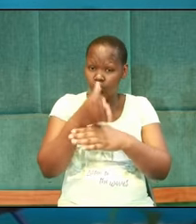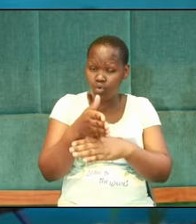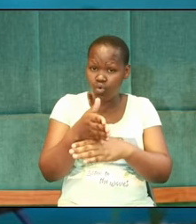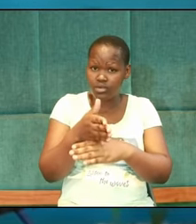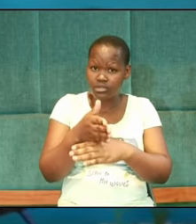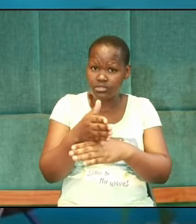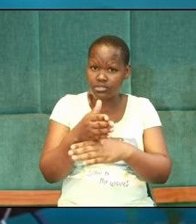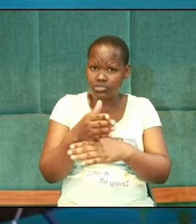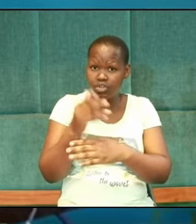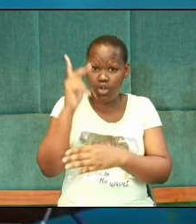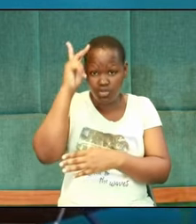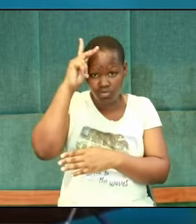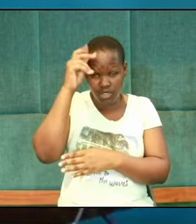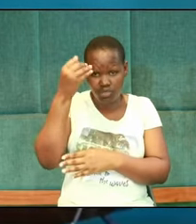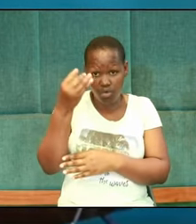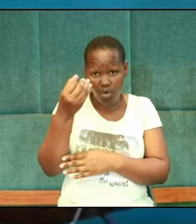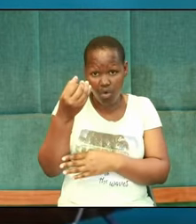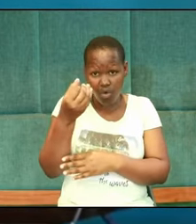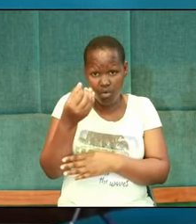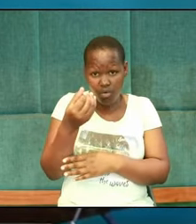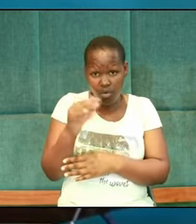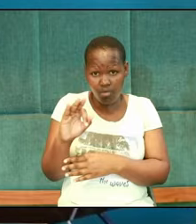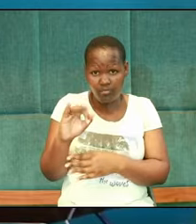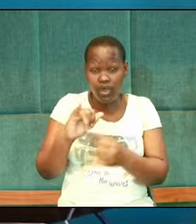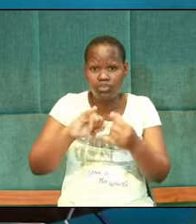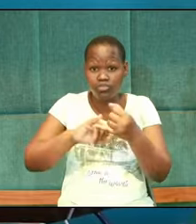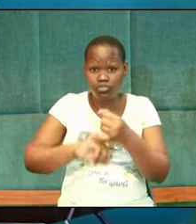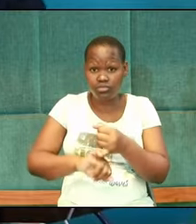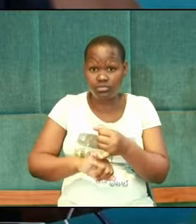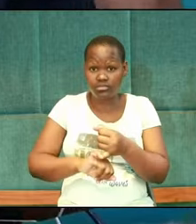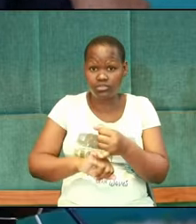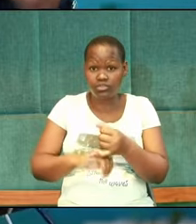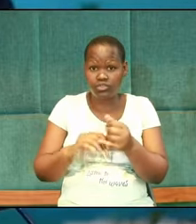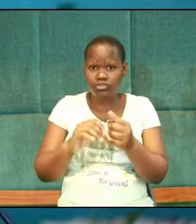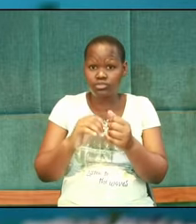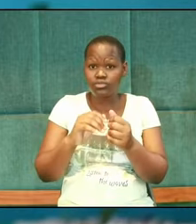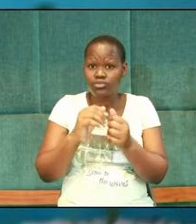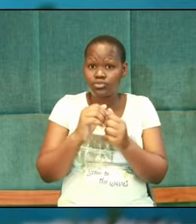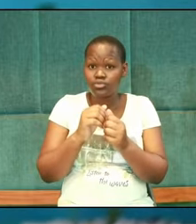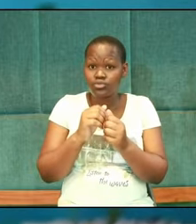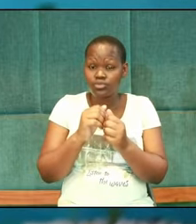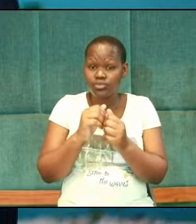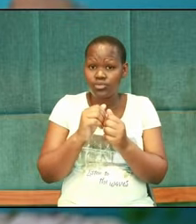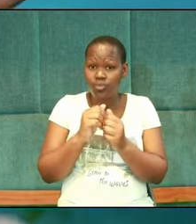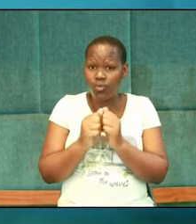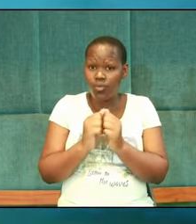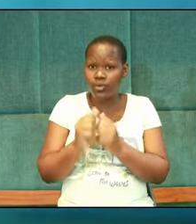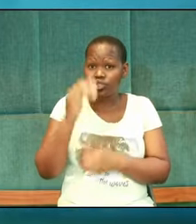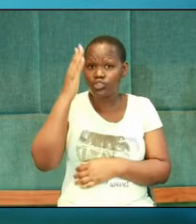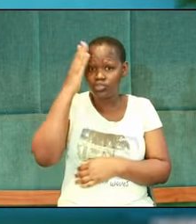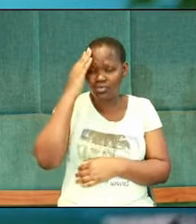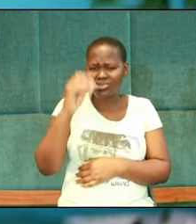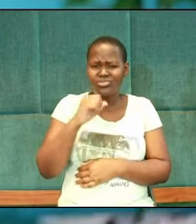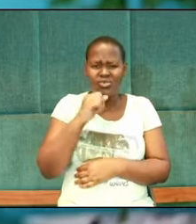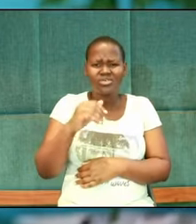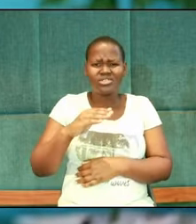you know. Let me say it differently. It's not enough to know some